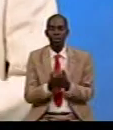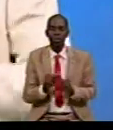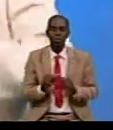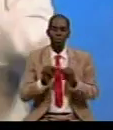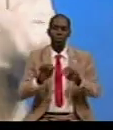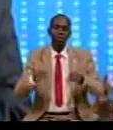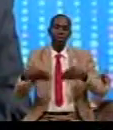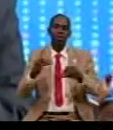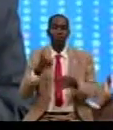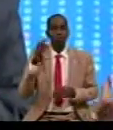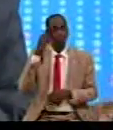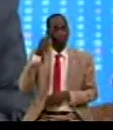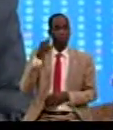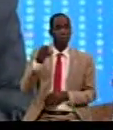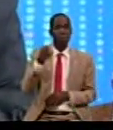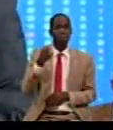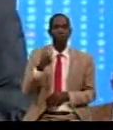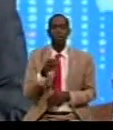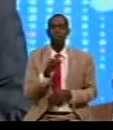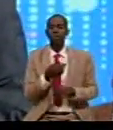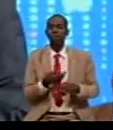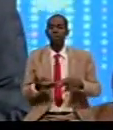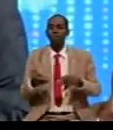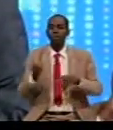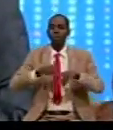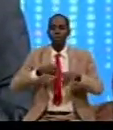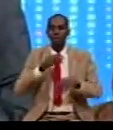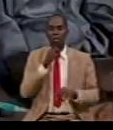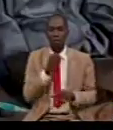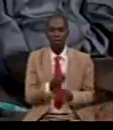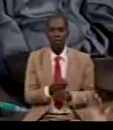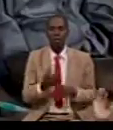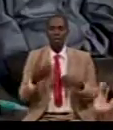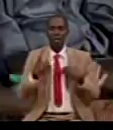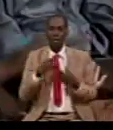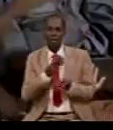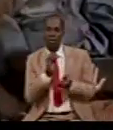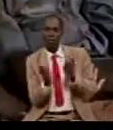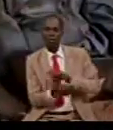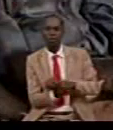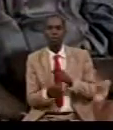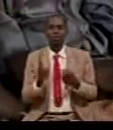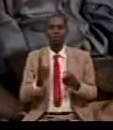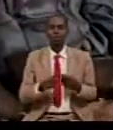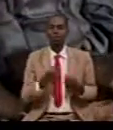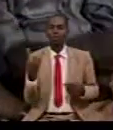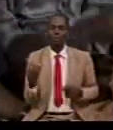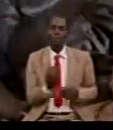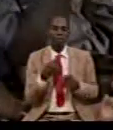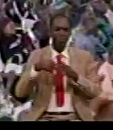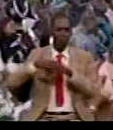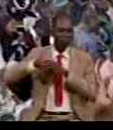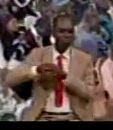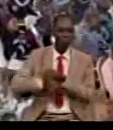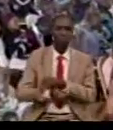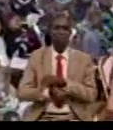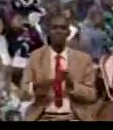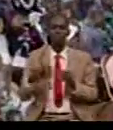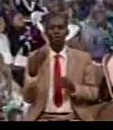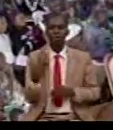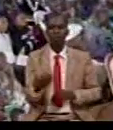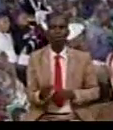him, increasing age has translated to ever deeper depths of ministerial